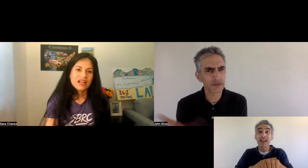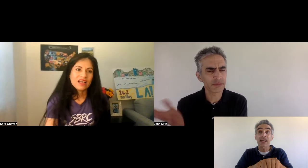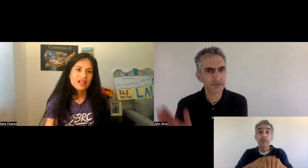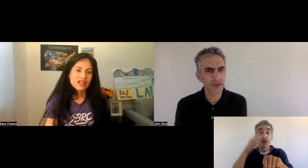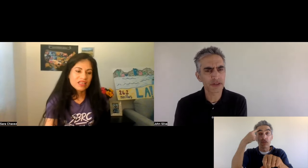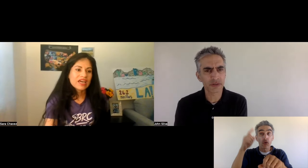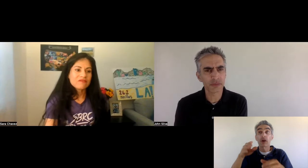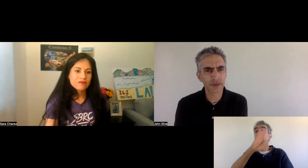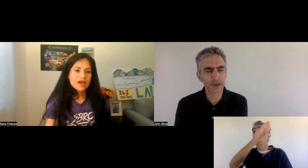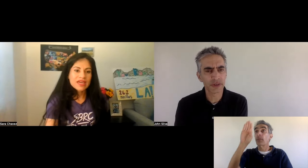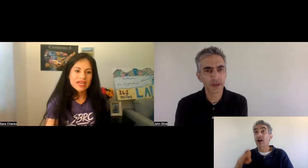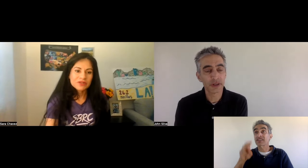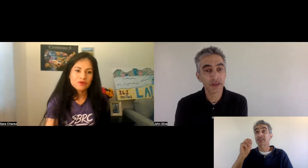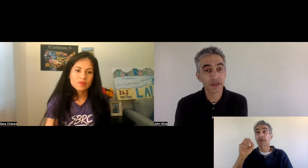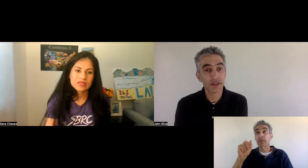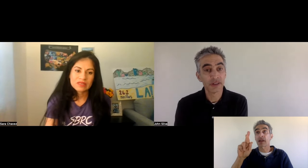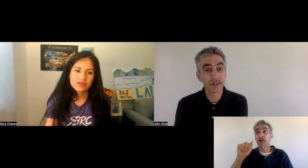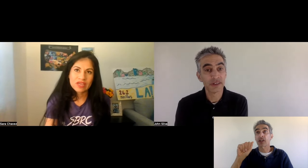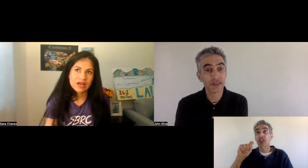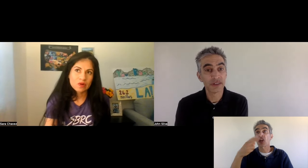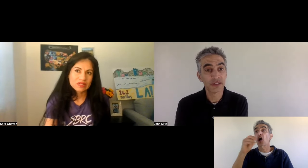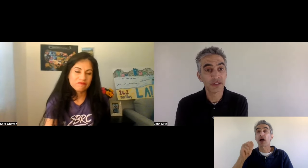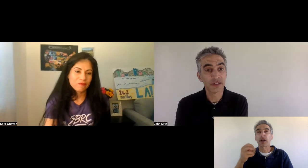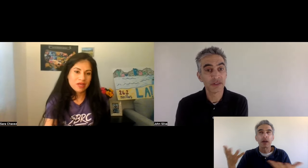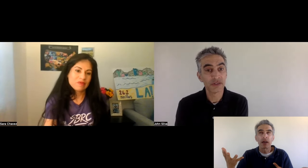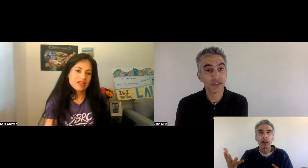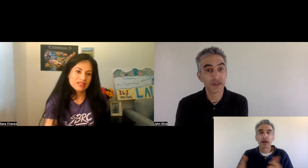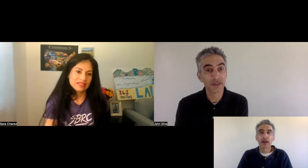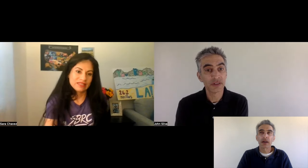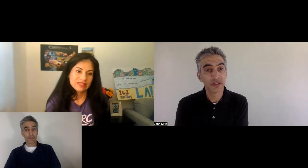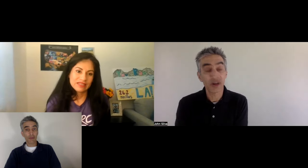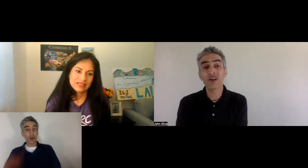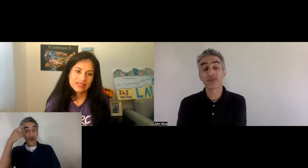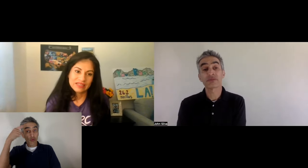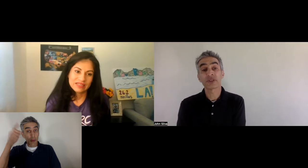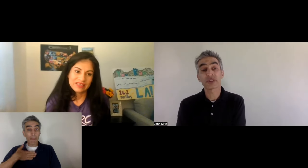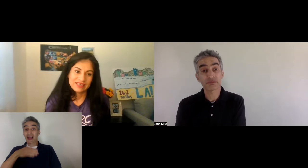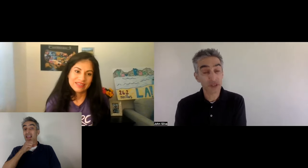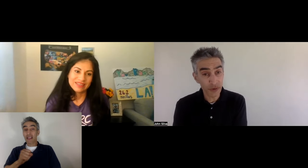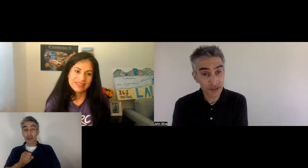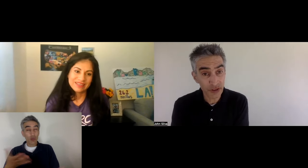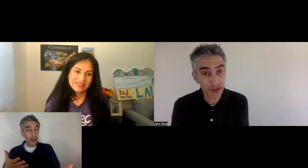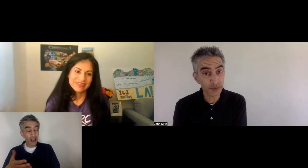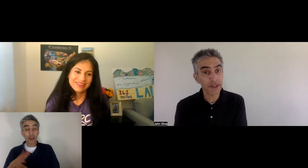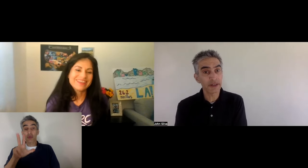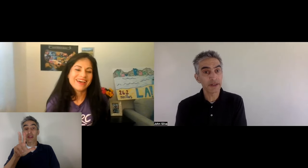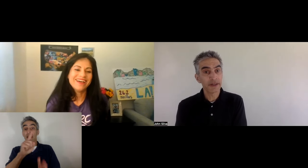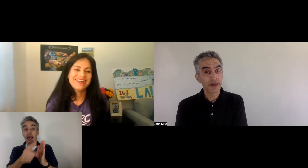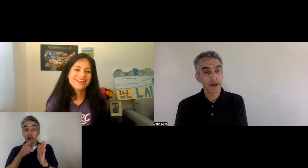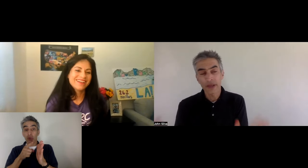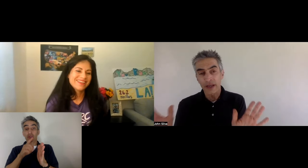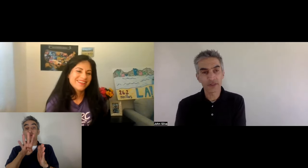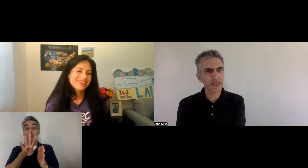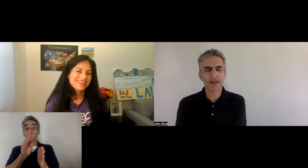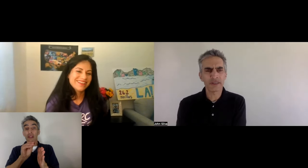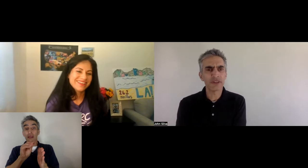for your age? Yeah, for my age group is 3 hours and 40 minutes. Oh, you're close then. You did 3.